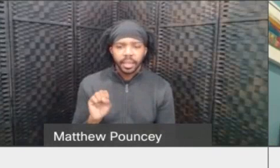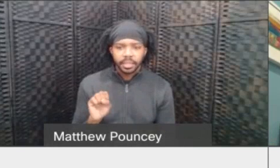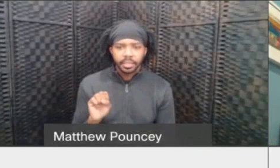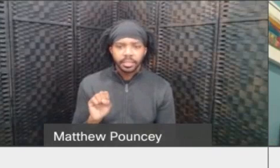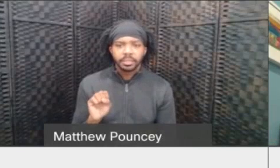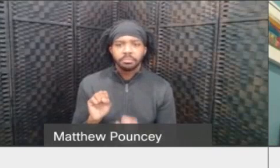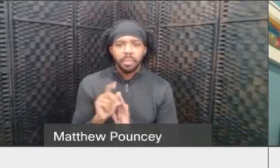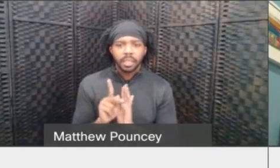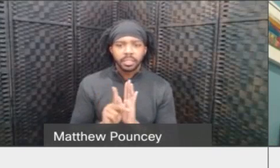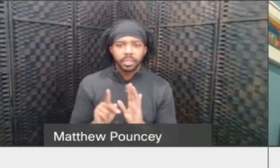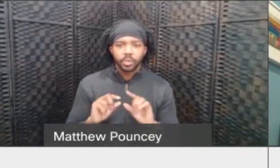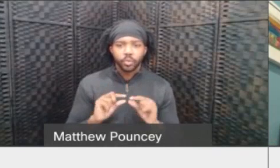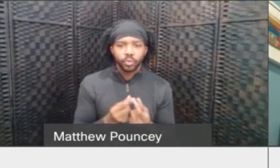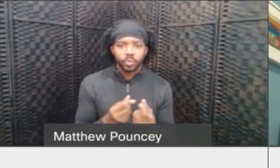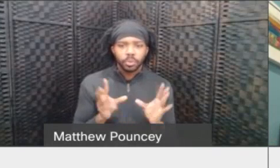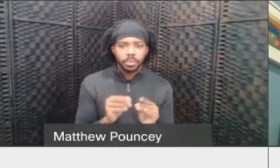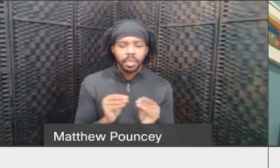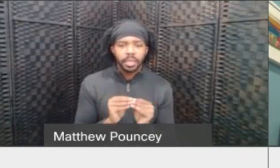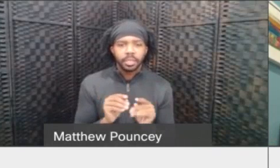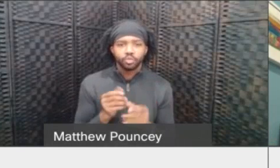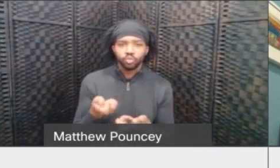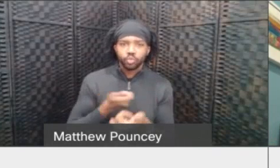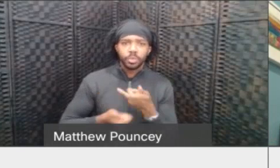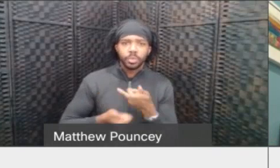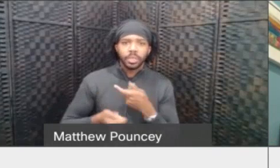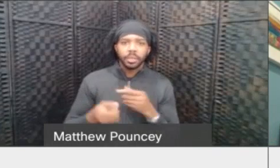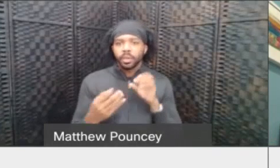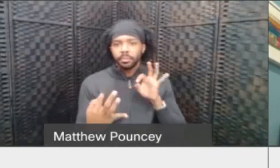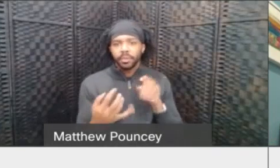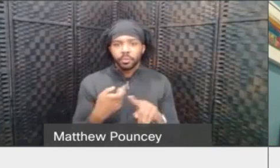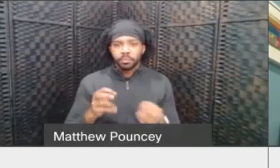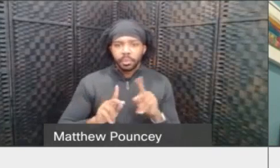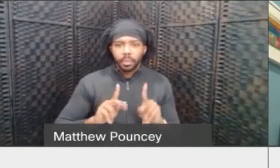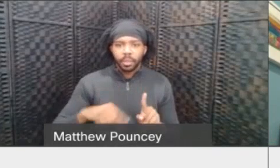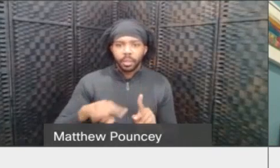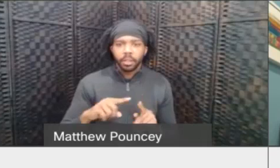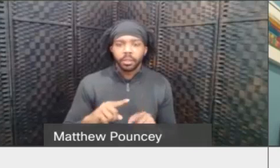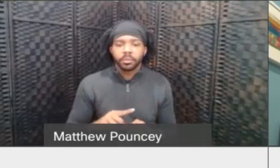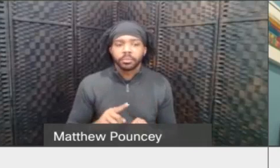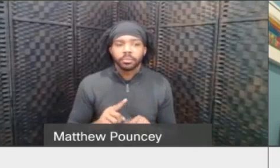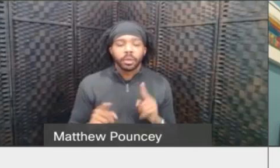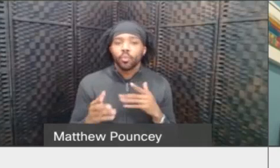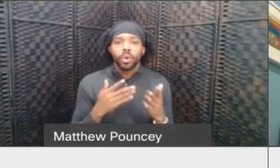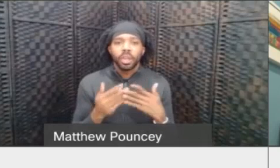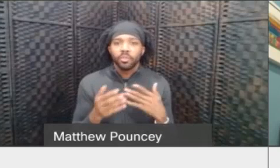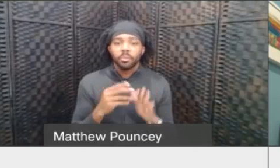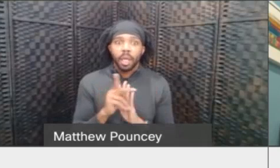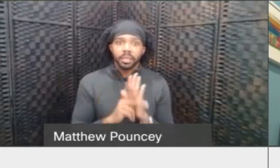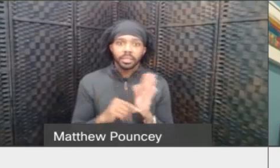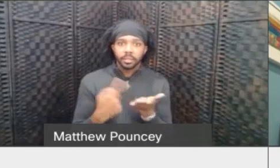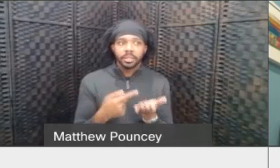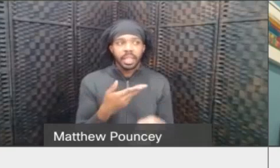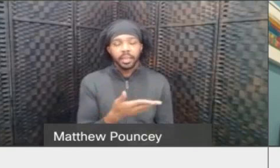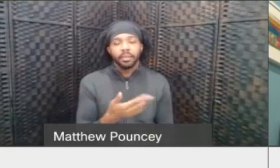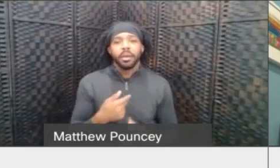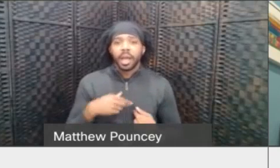policy group meeting to get input from people. And whatever policies are discussed there, I would